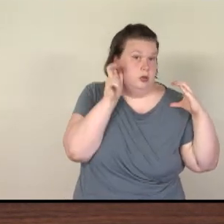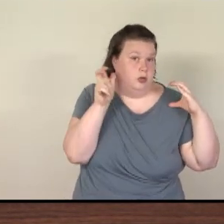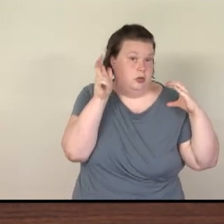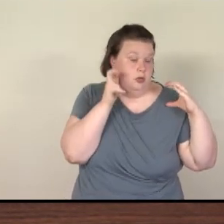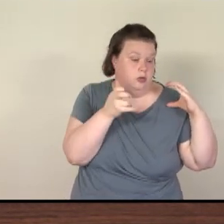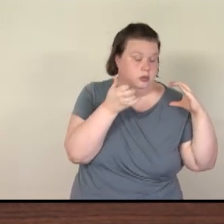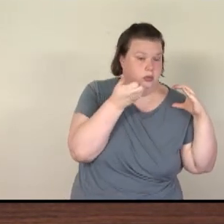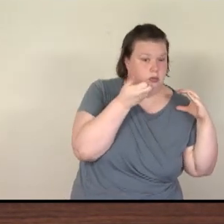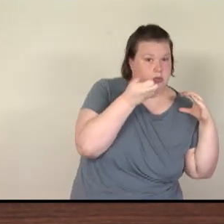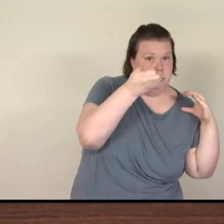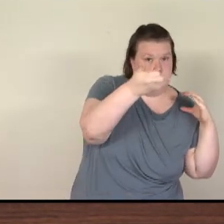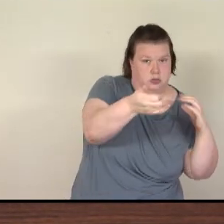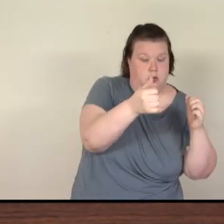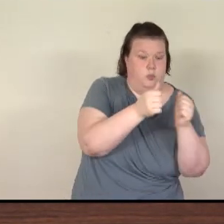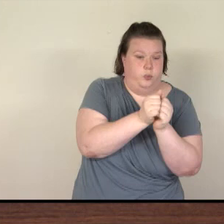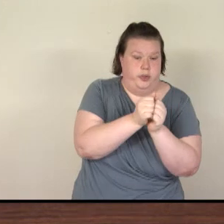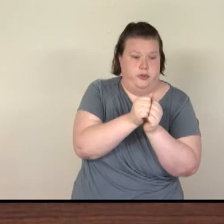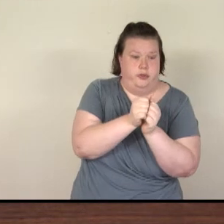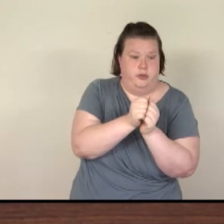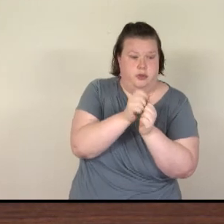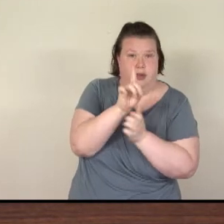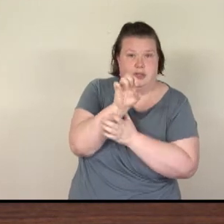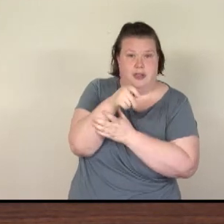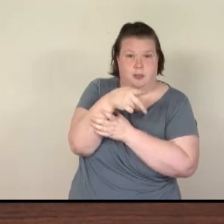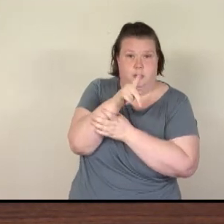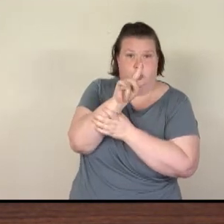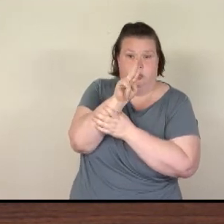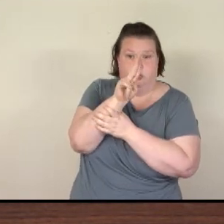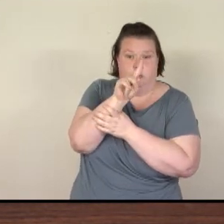with the deputy fire marshal who